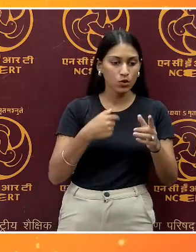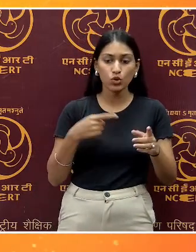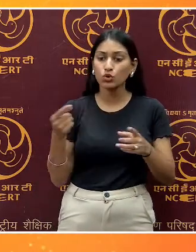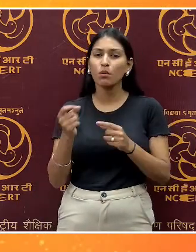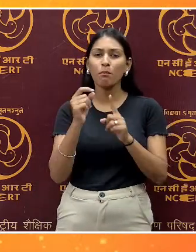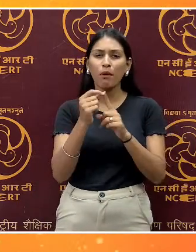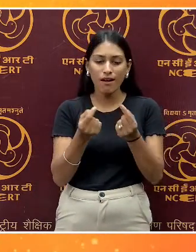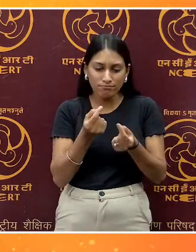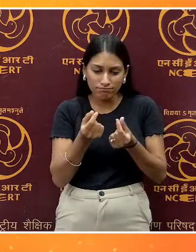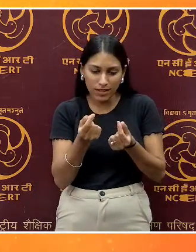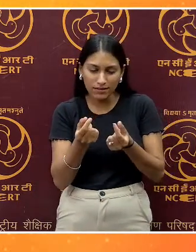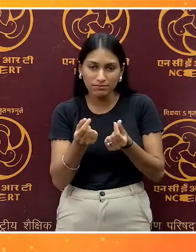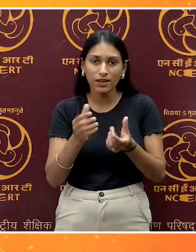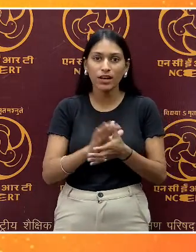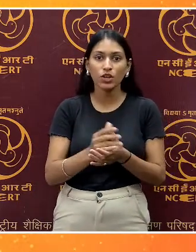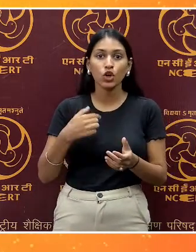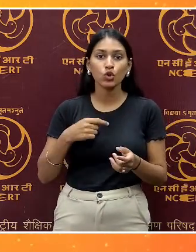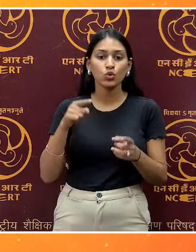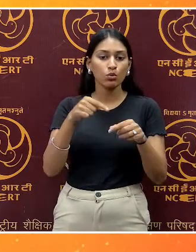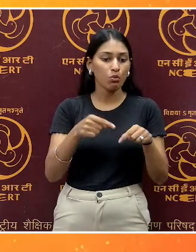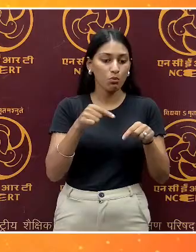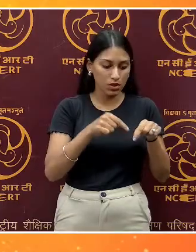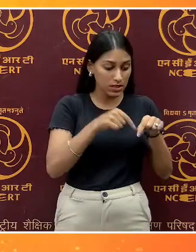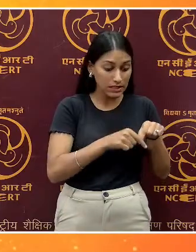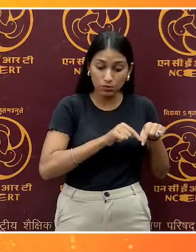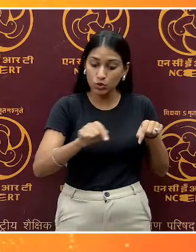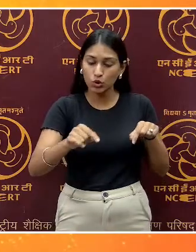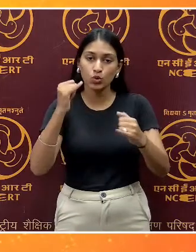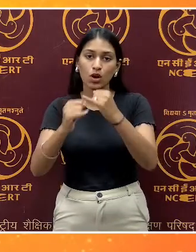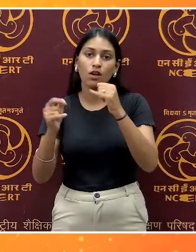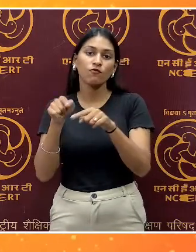from initial position O to final position P.